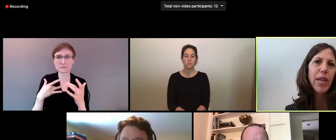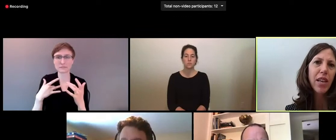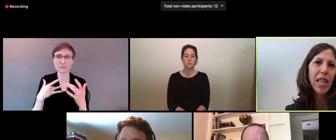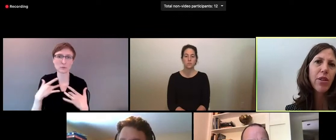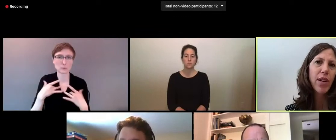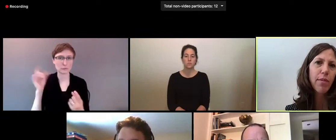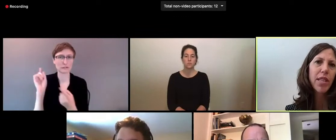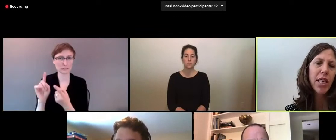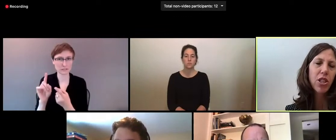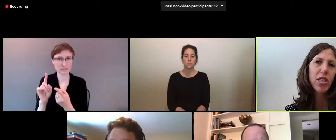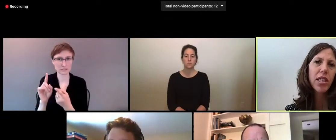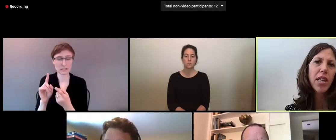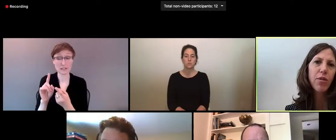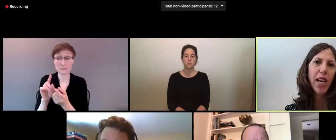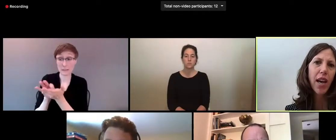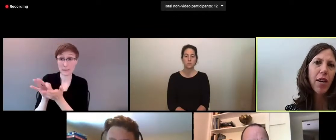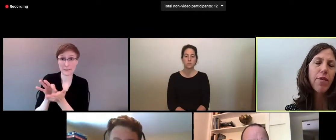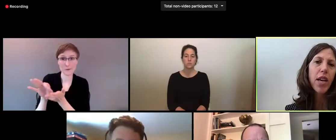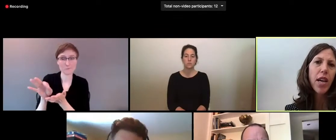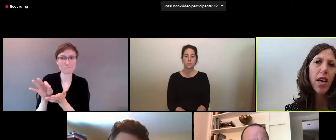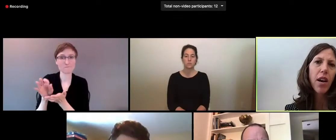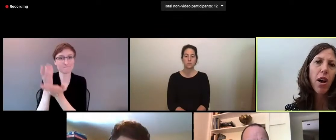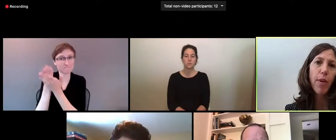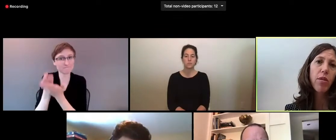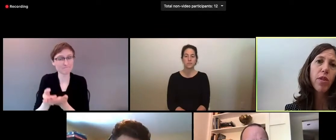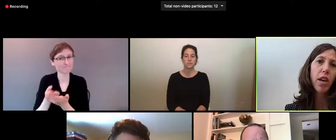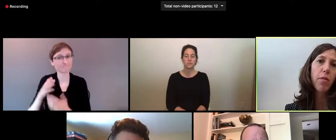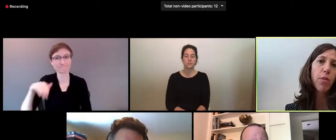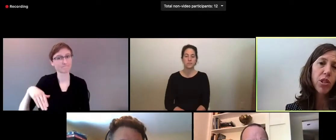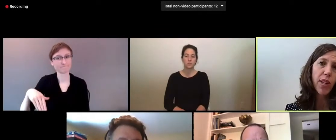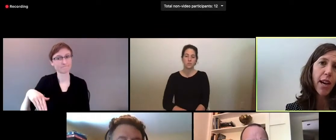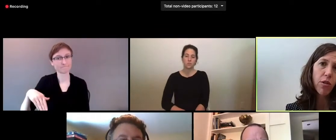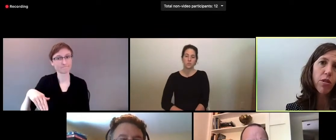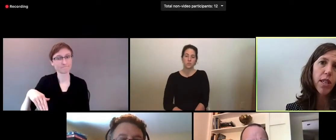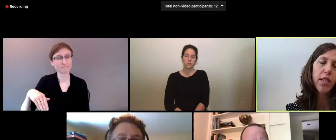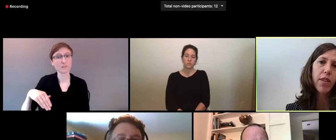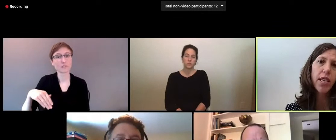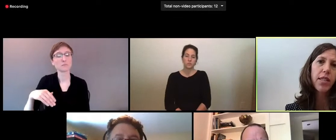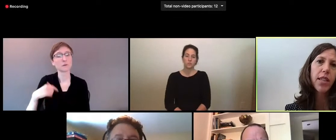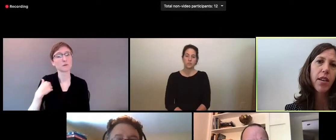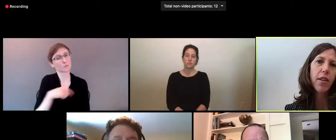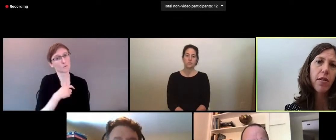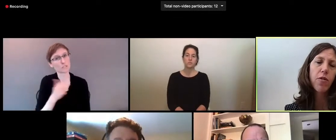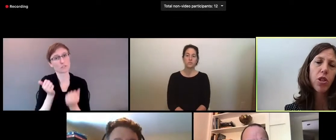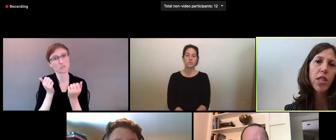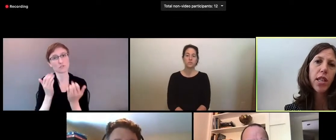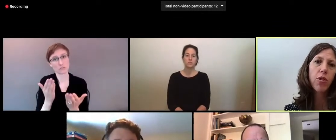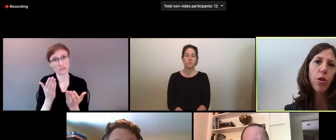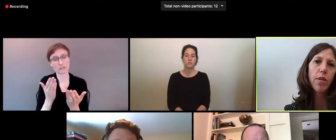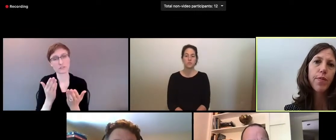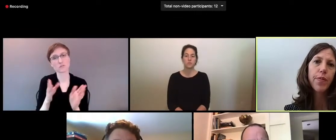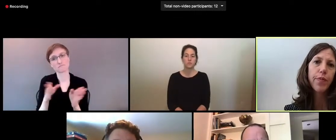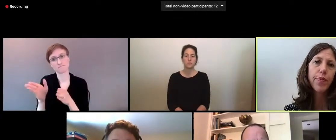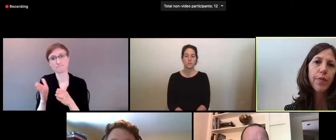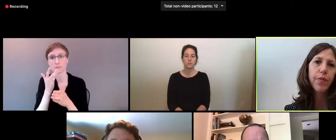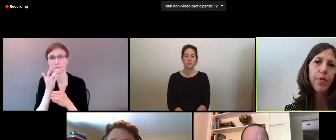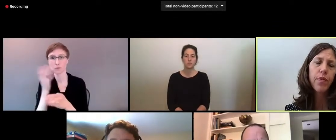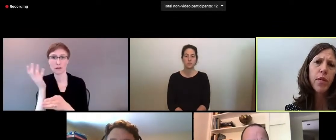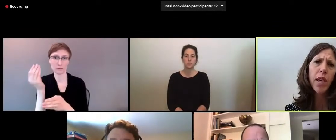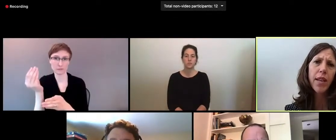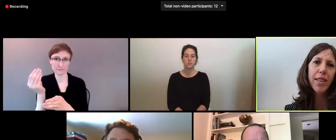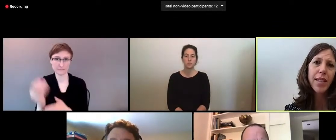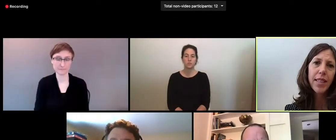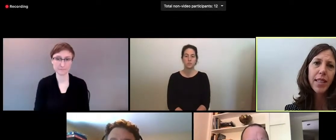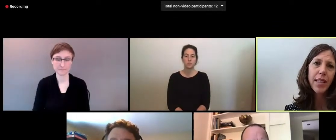but it is behind the recommendations that we have about pursuing outdoor activities versus indoor.